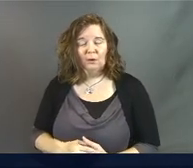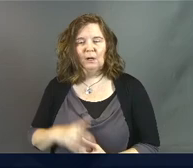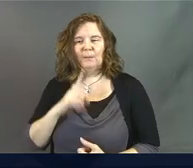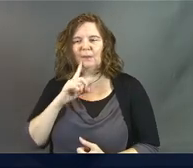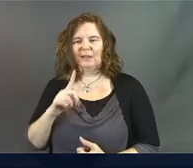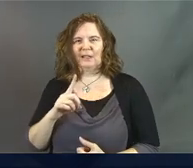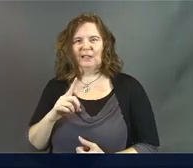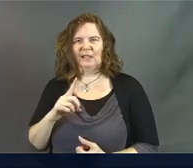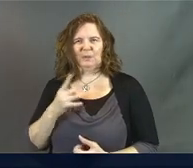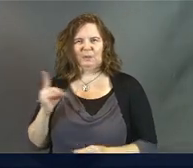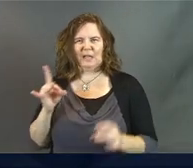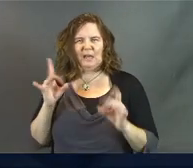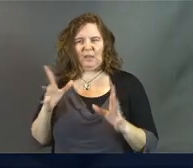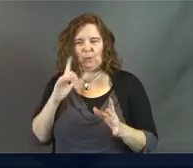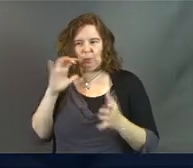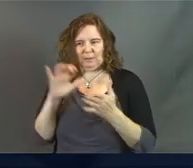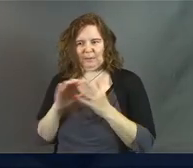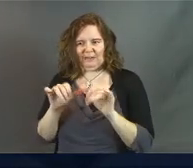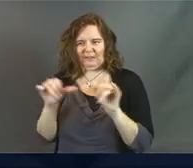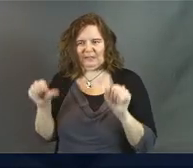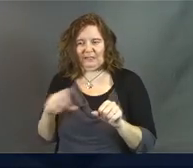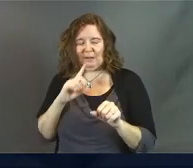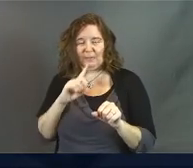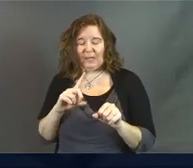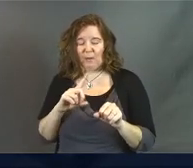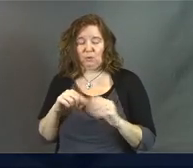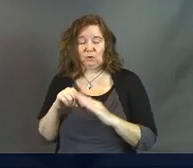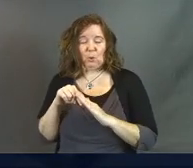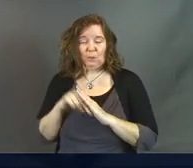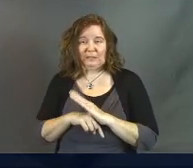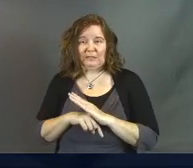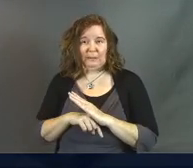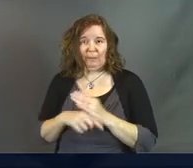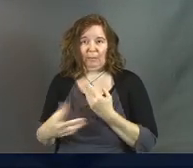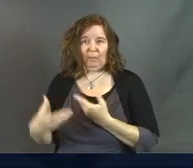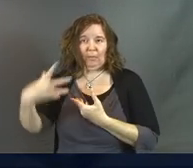That there was a hatred, there was a belief system that ran so deep.